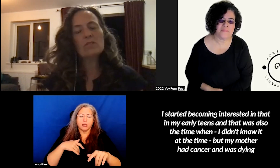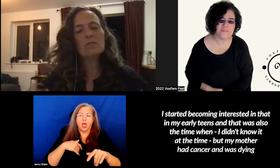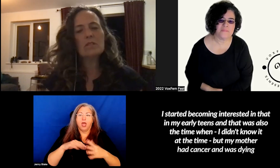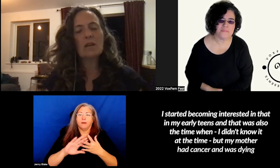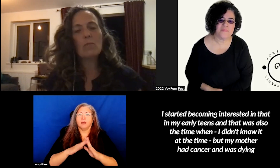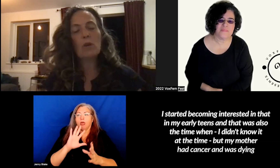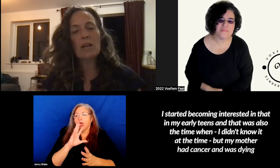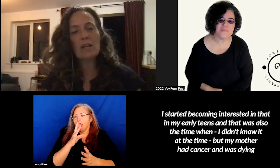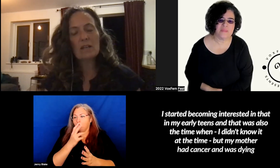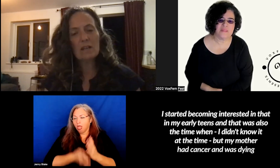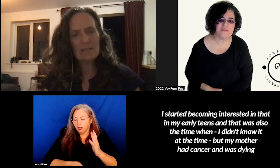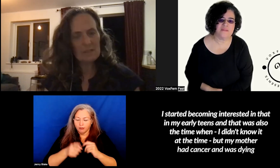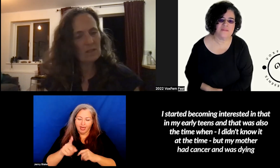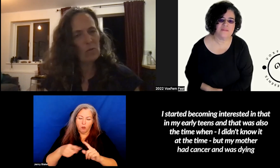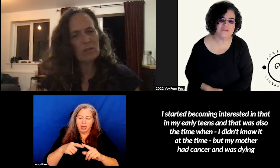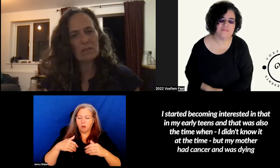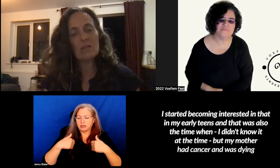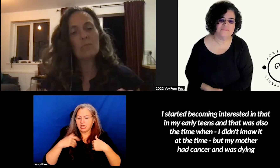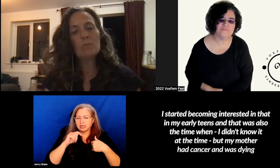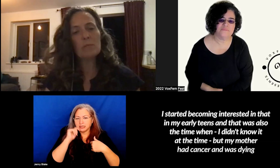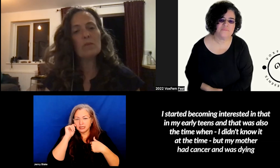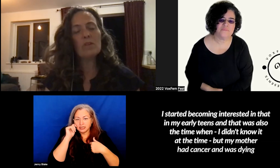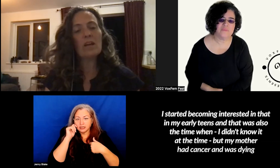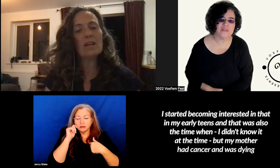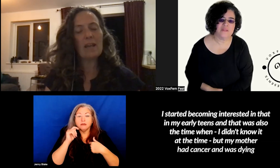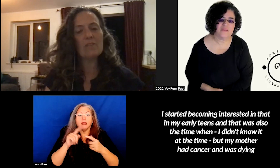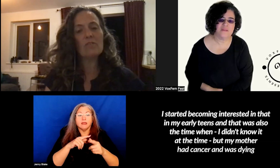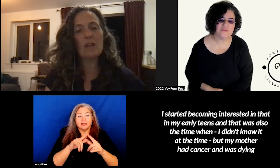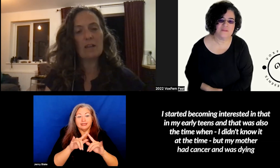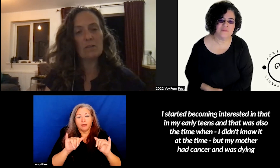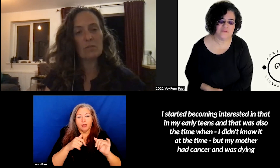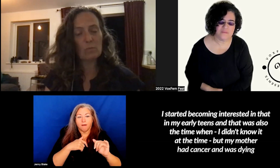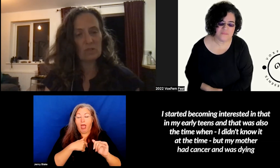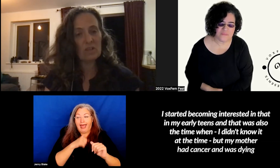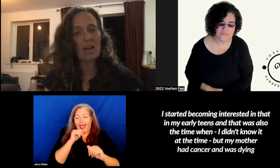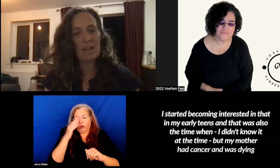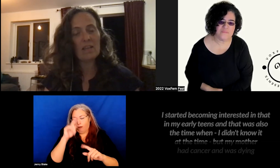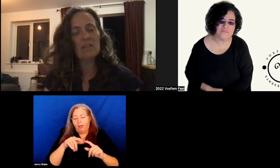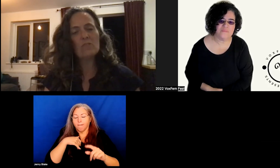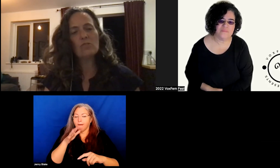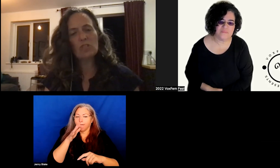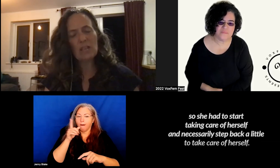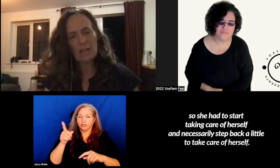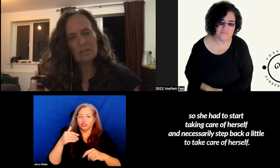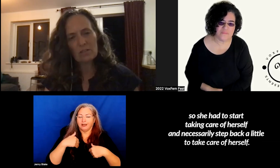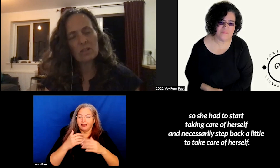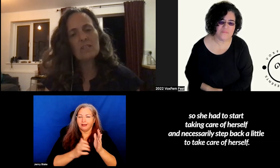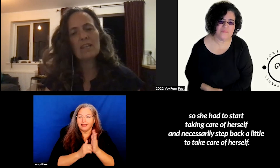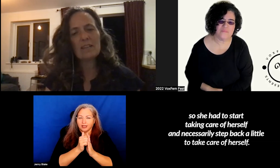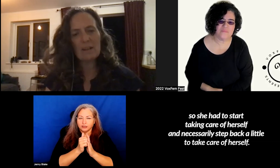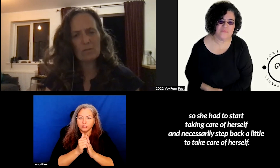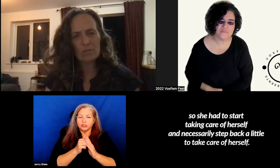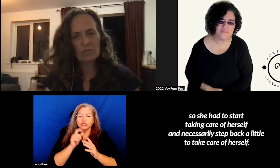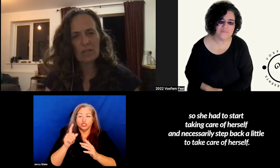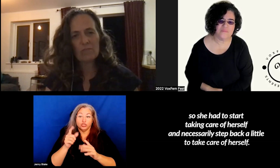was also the time when, I didn't know it at the time, but my mother had cancer and was dying. So she had to start